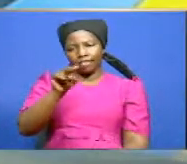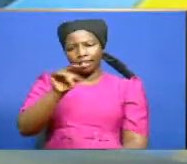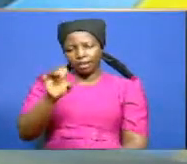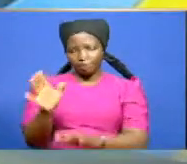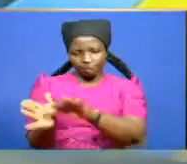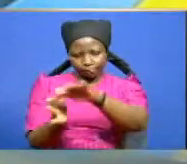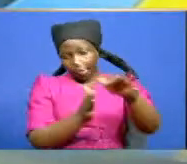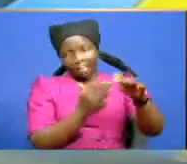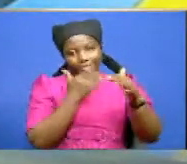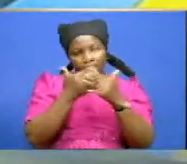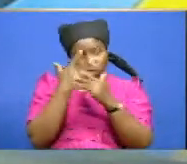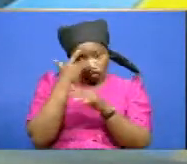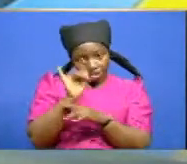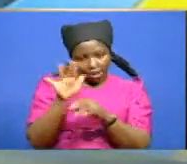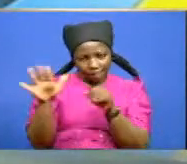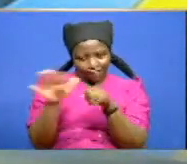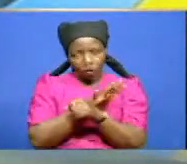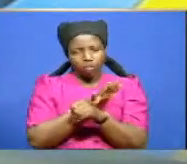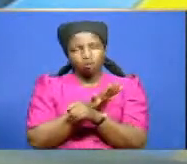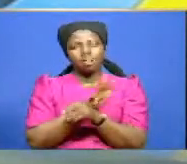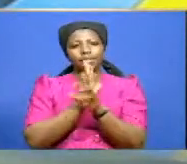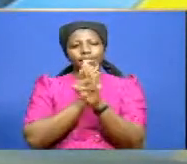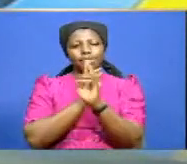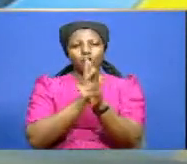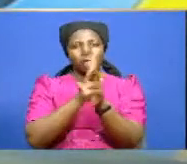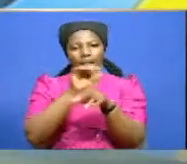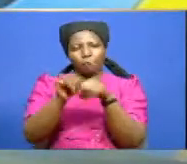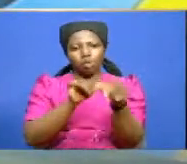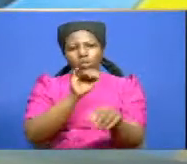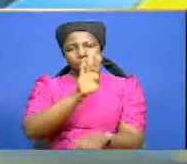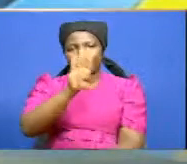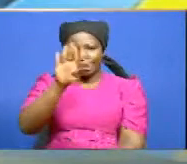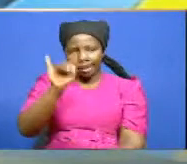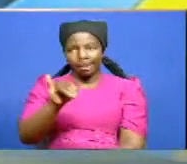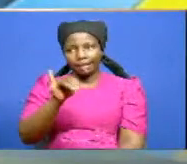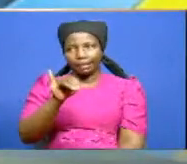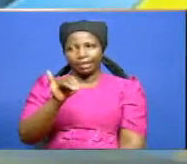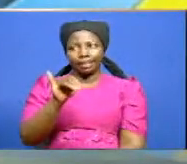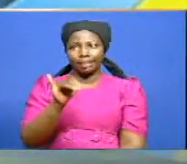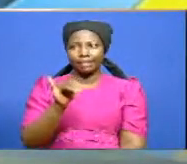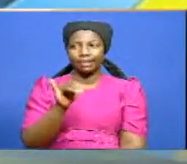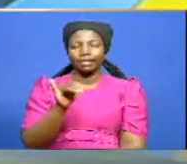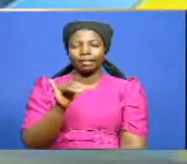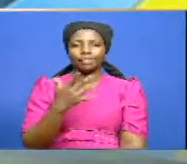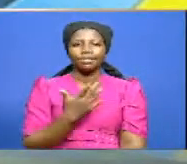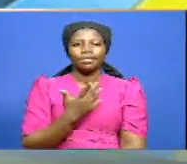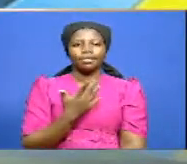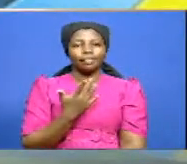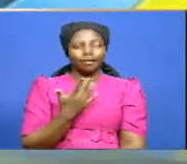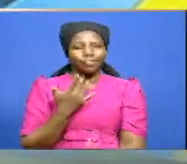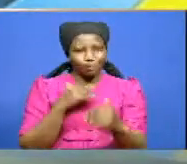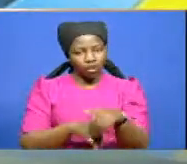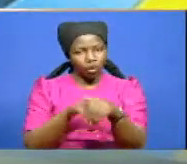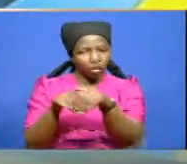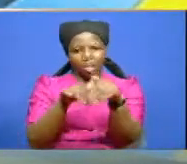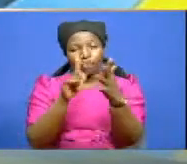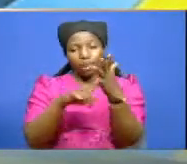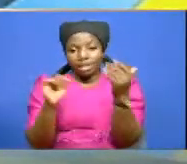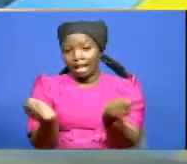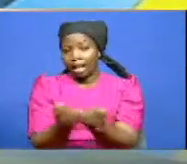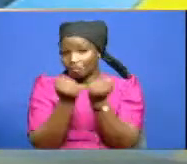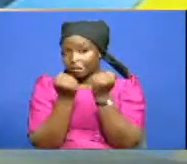Thanks, Safin, for that comprehensive report on the BBI and keeping tabs with what is